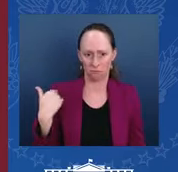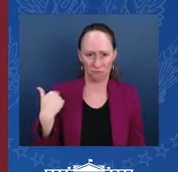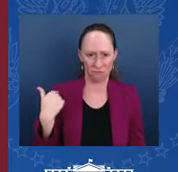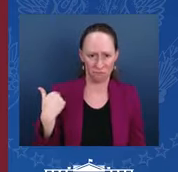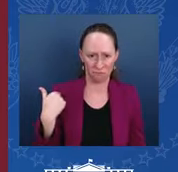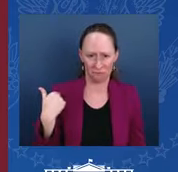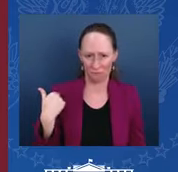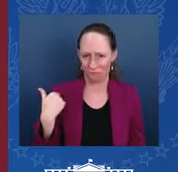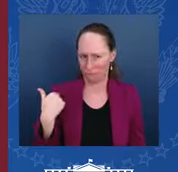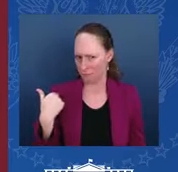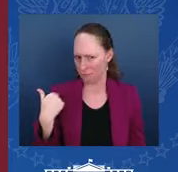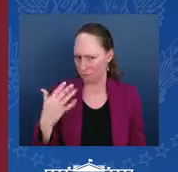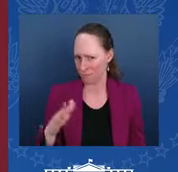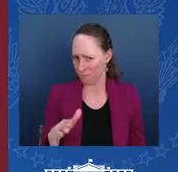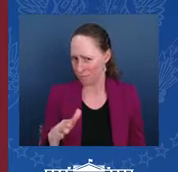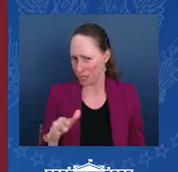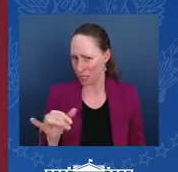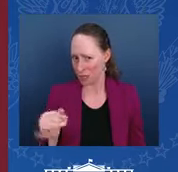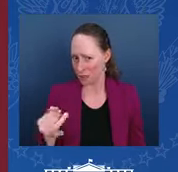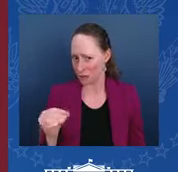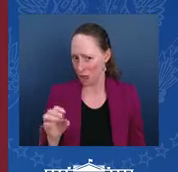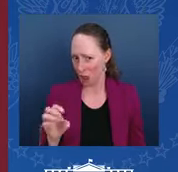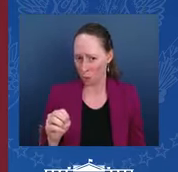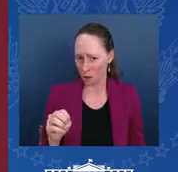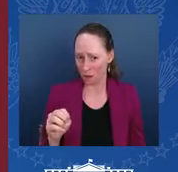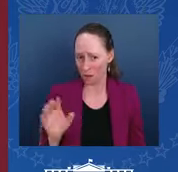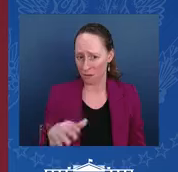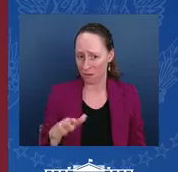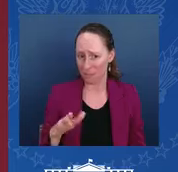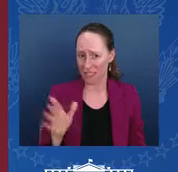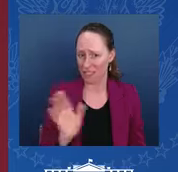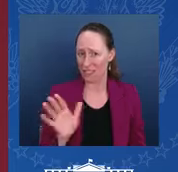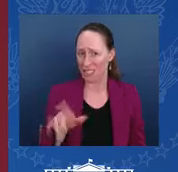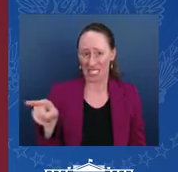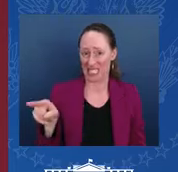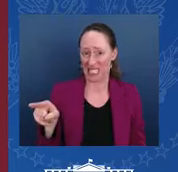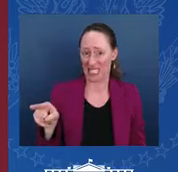you can't win. My democracy is at stake.